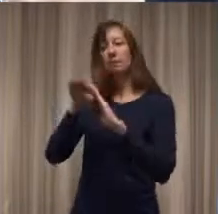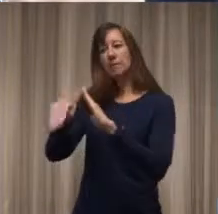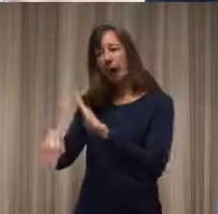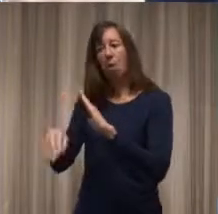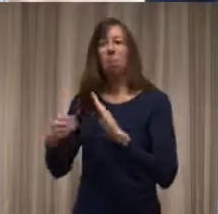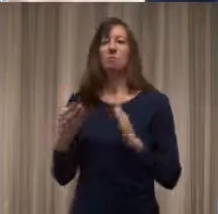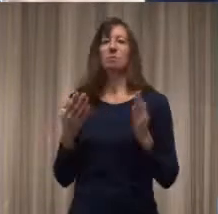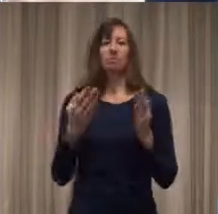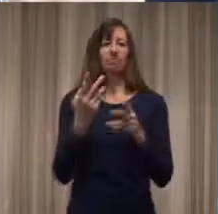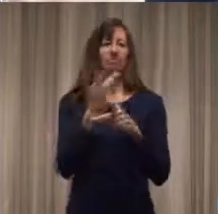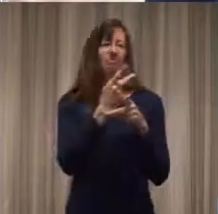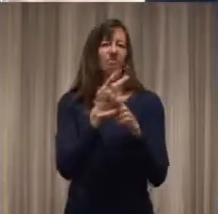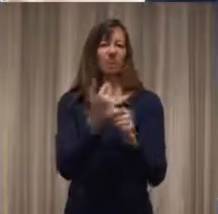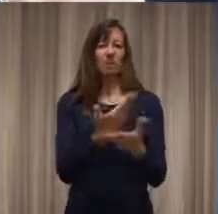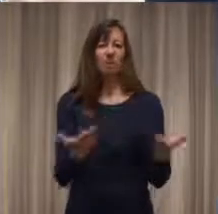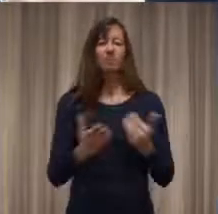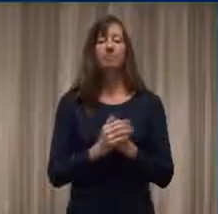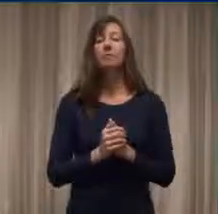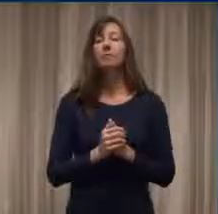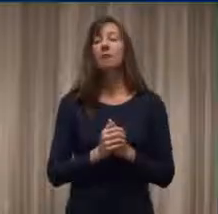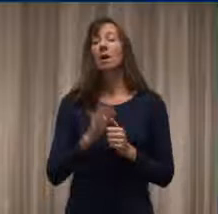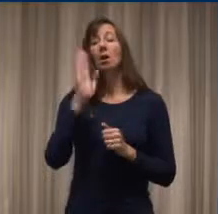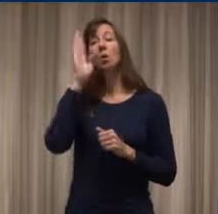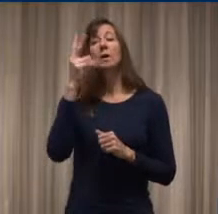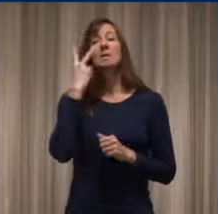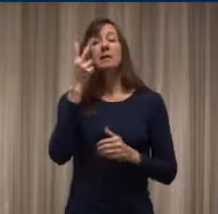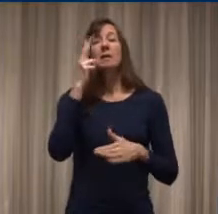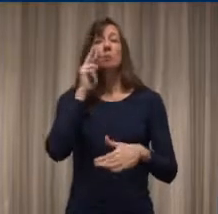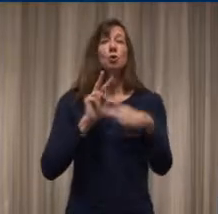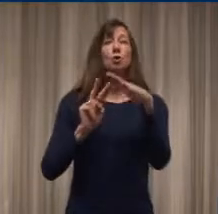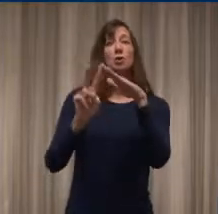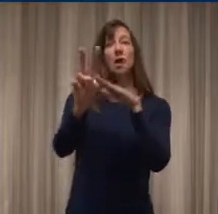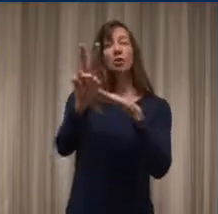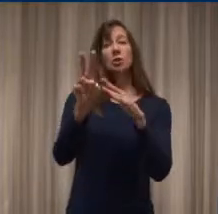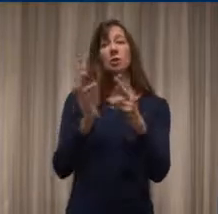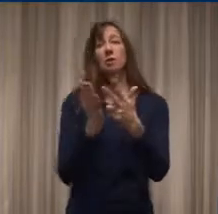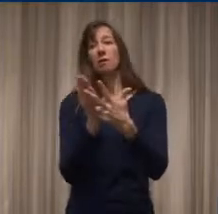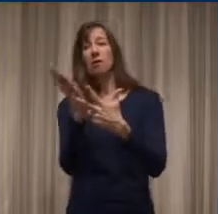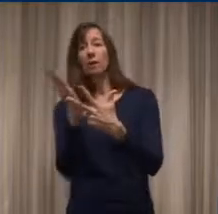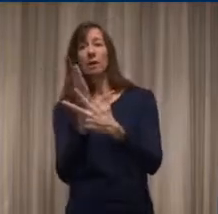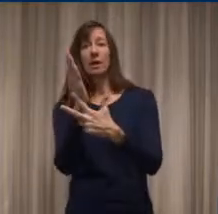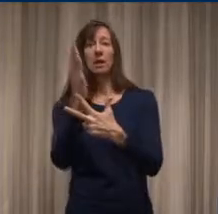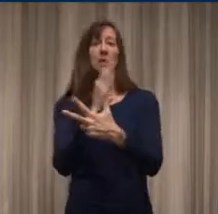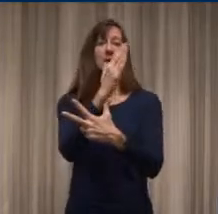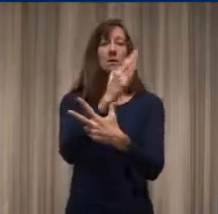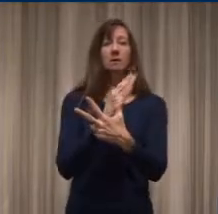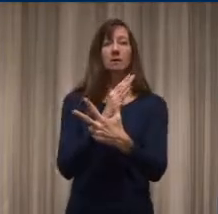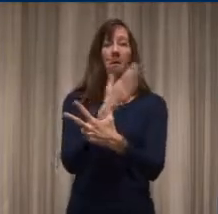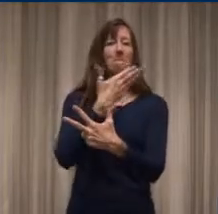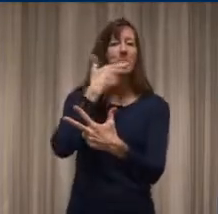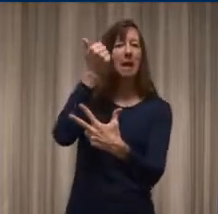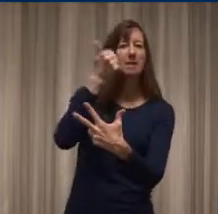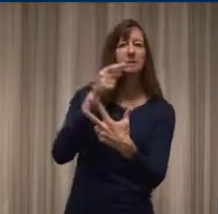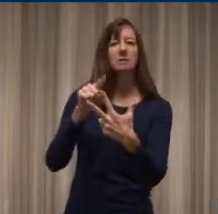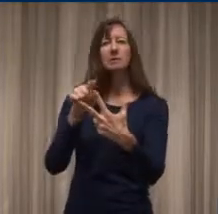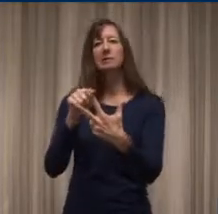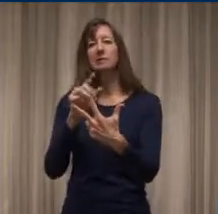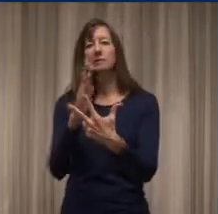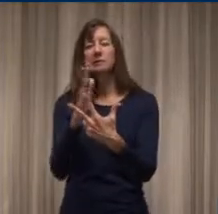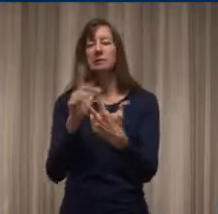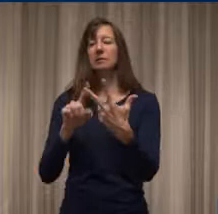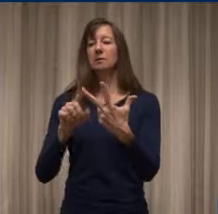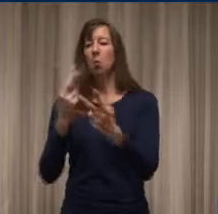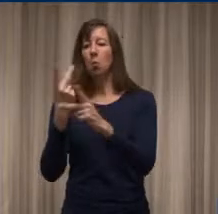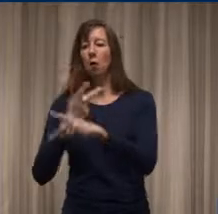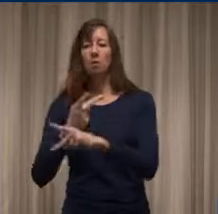the best, middle, and worst case here, still at alarmingly high numbers unless we can